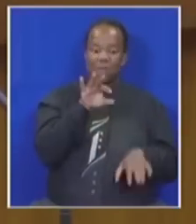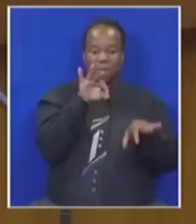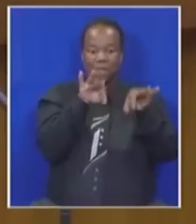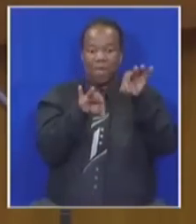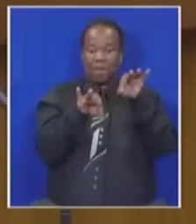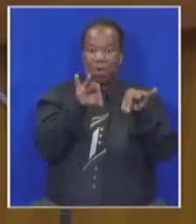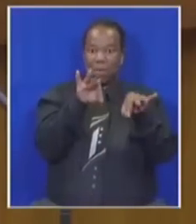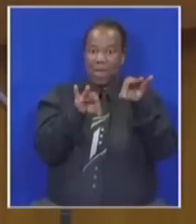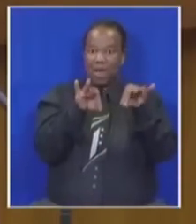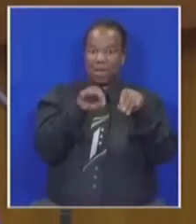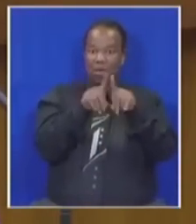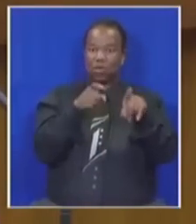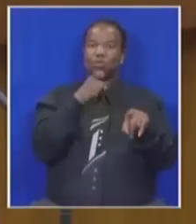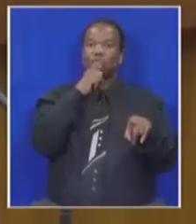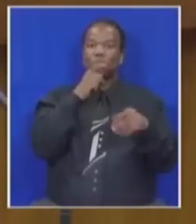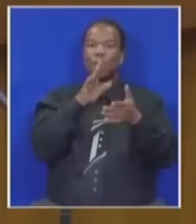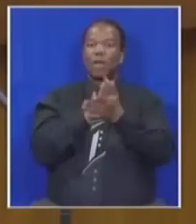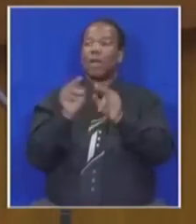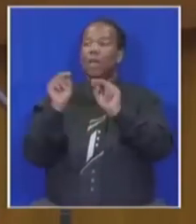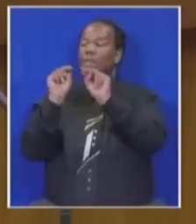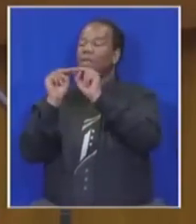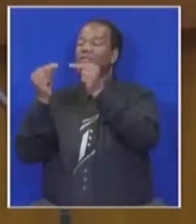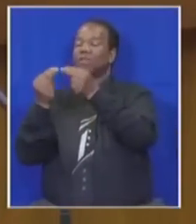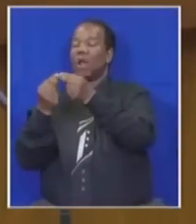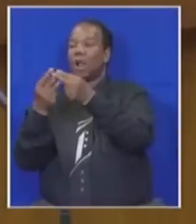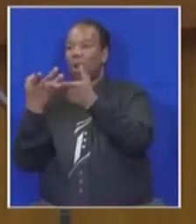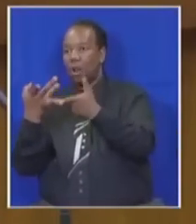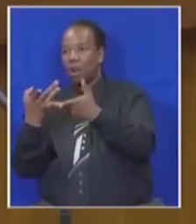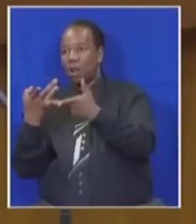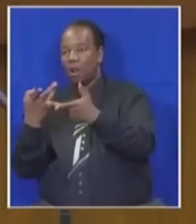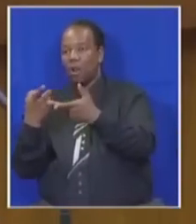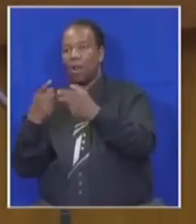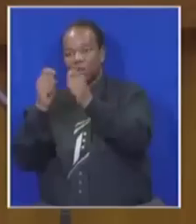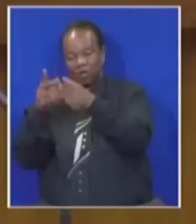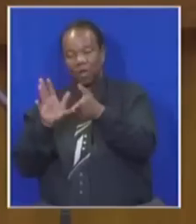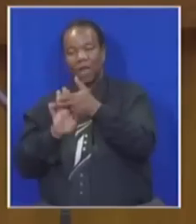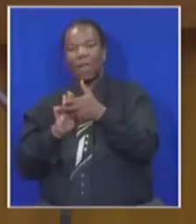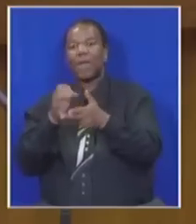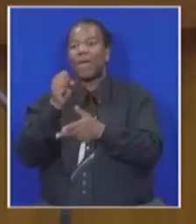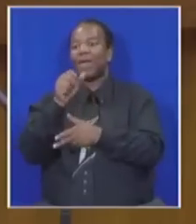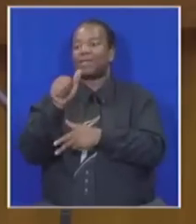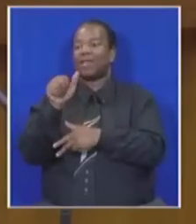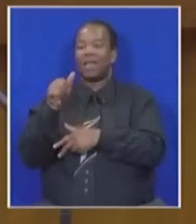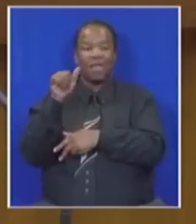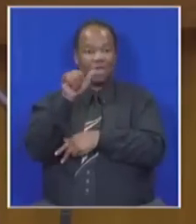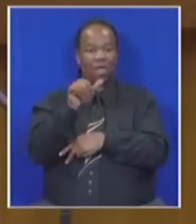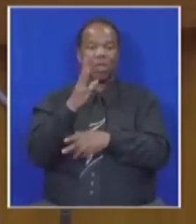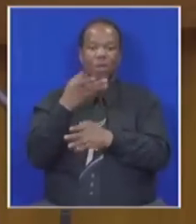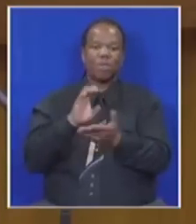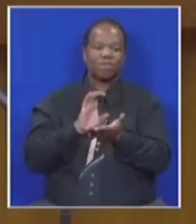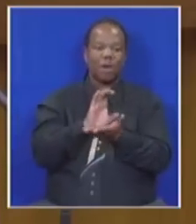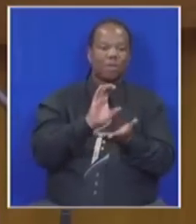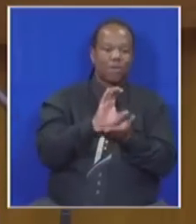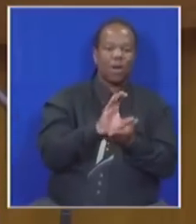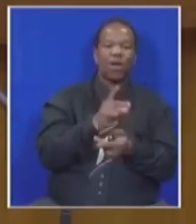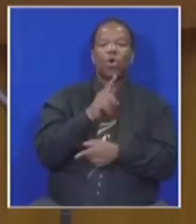South African Airways will get endless and unlimited guarantees, regardless of the corruption Dudumeni